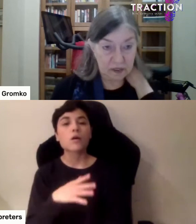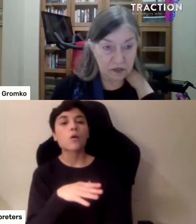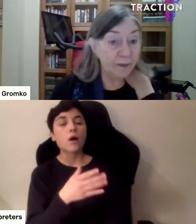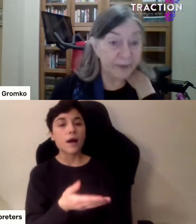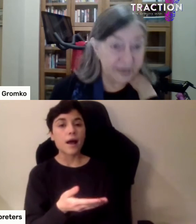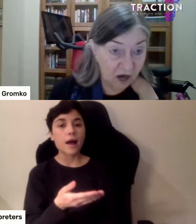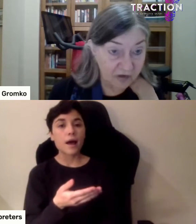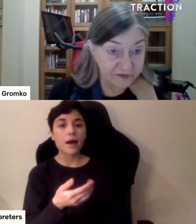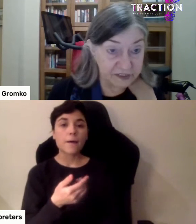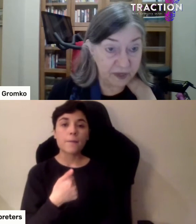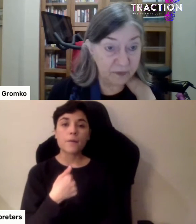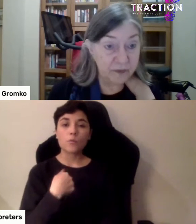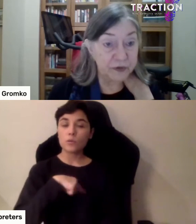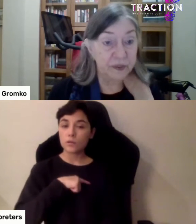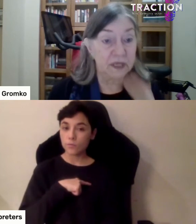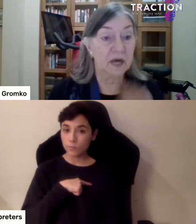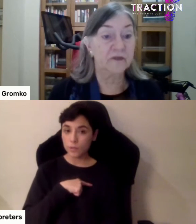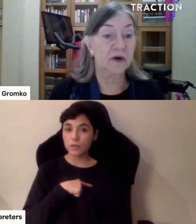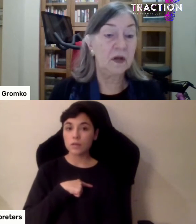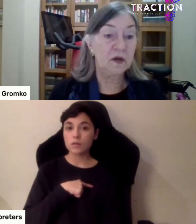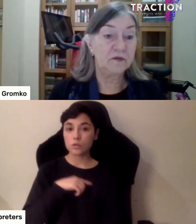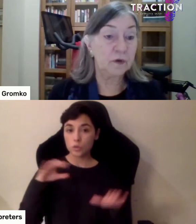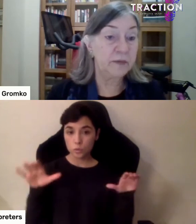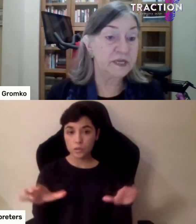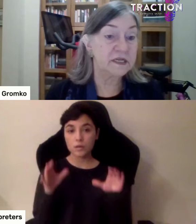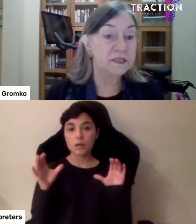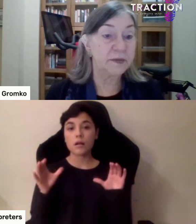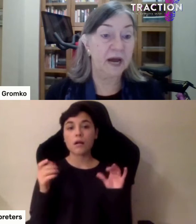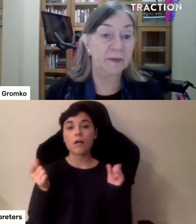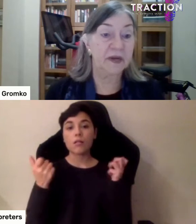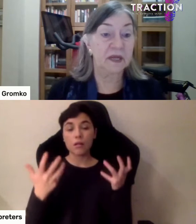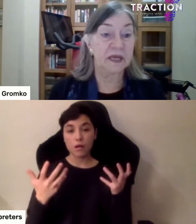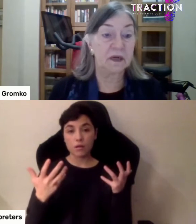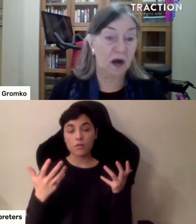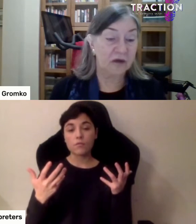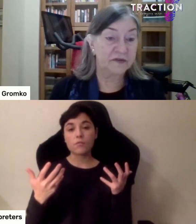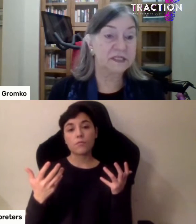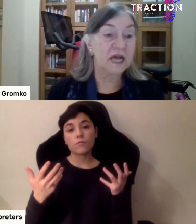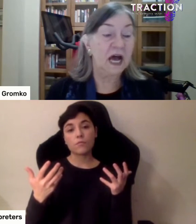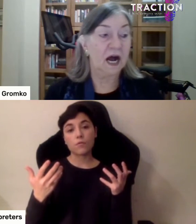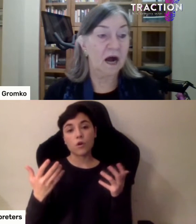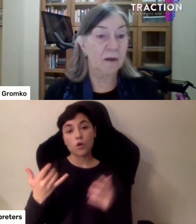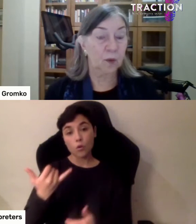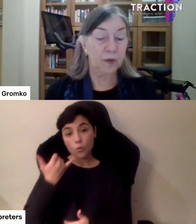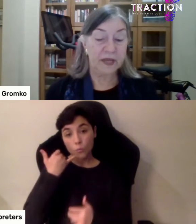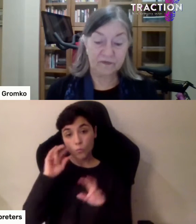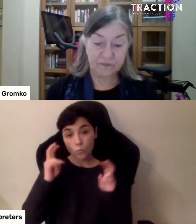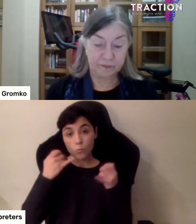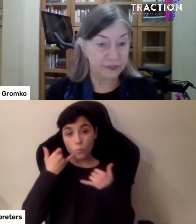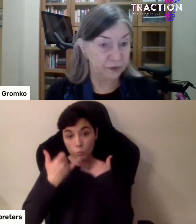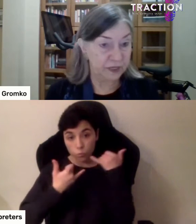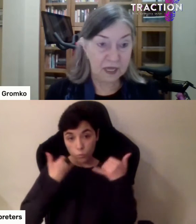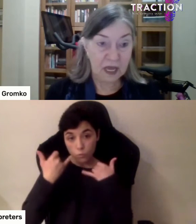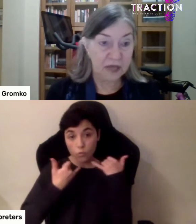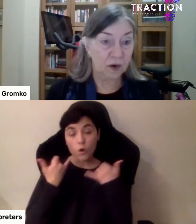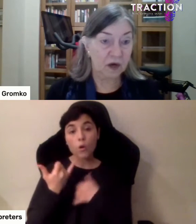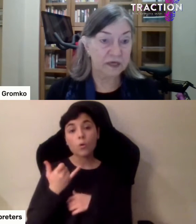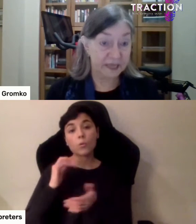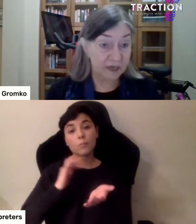haven't not been in office. Okay, we've been doing a lot of our phone medicine has been happening in office. We have been doing, you know,